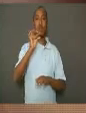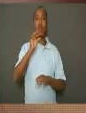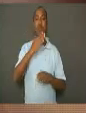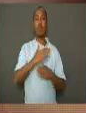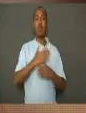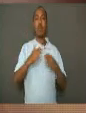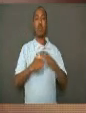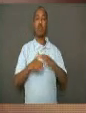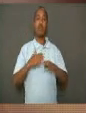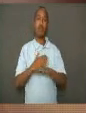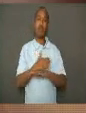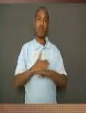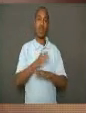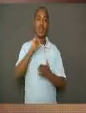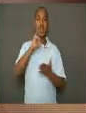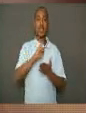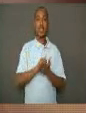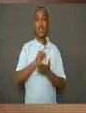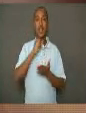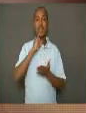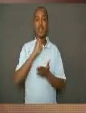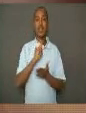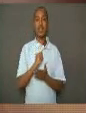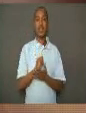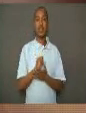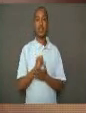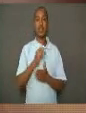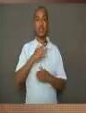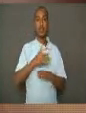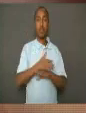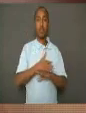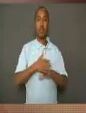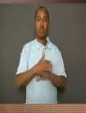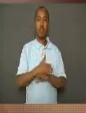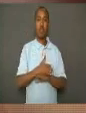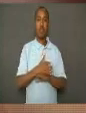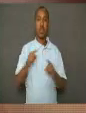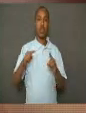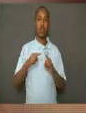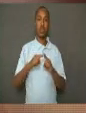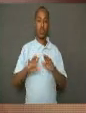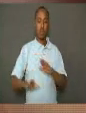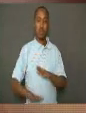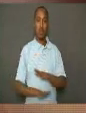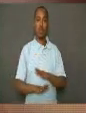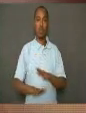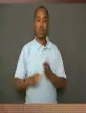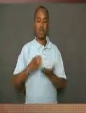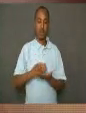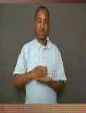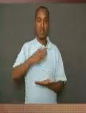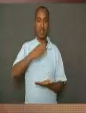wood that it froze the block of wood to the bottom of the